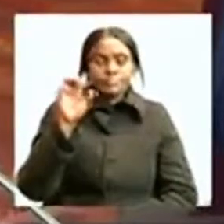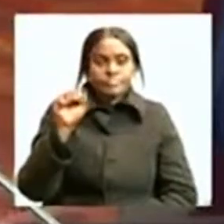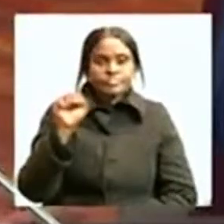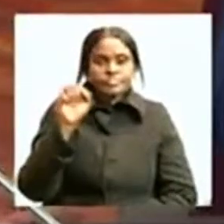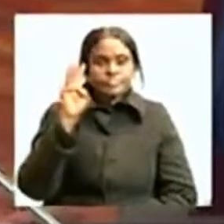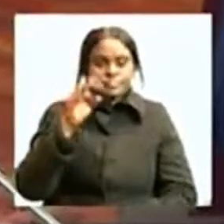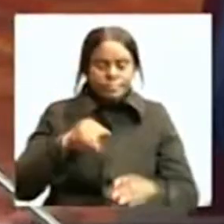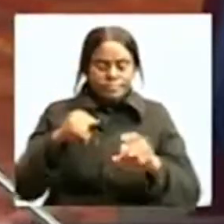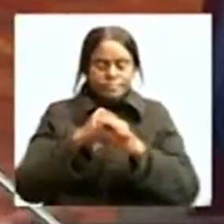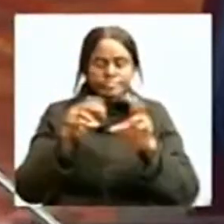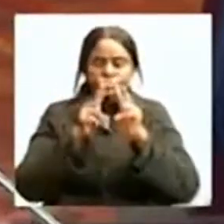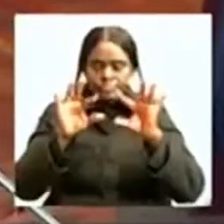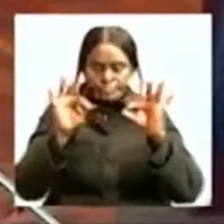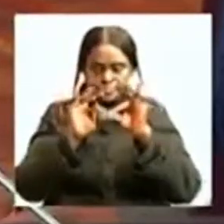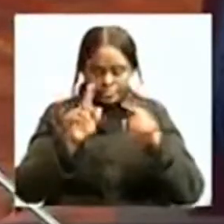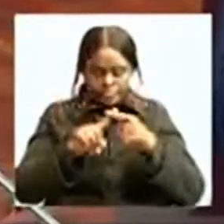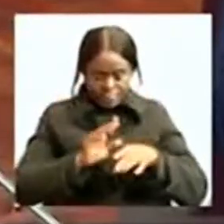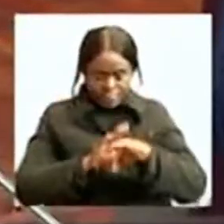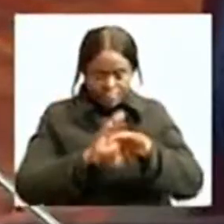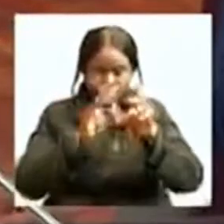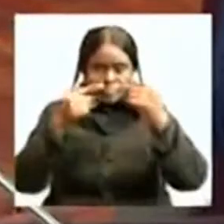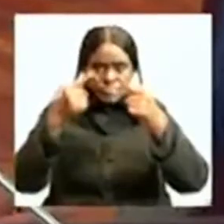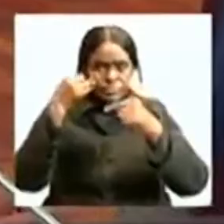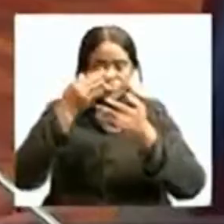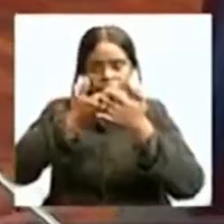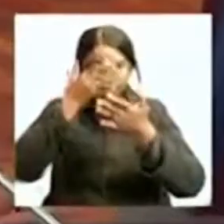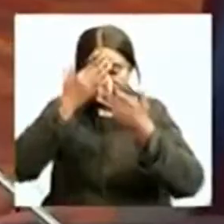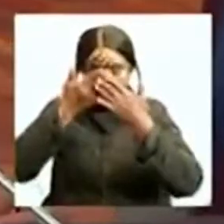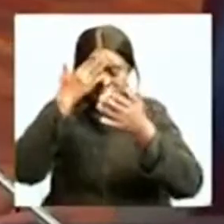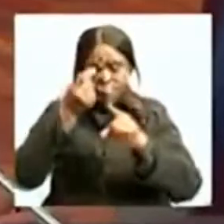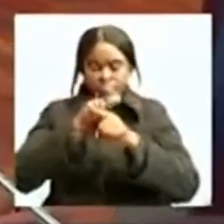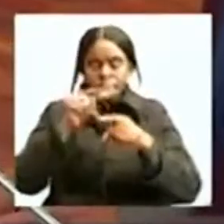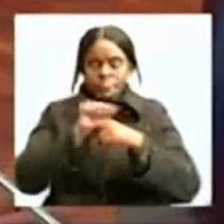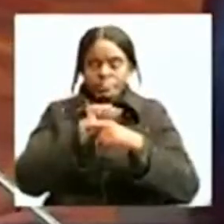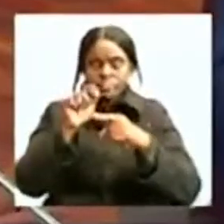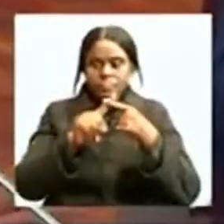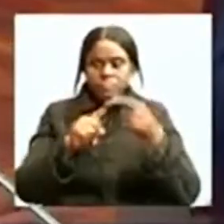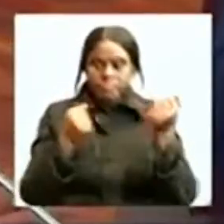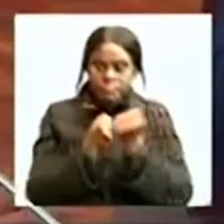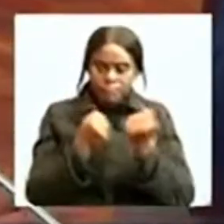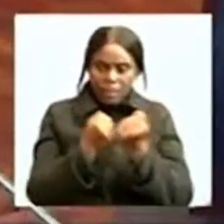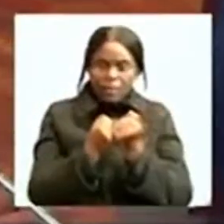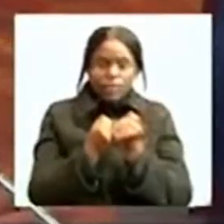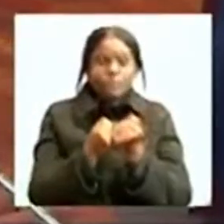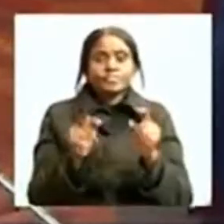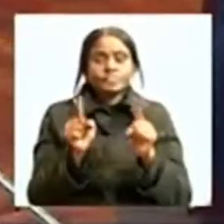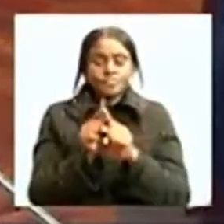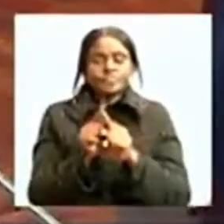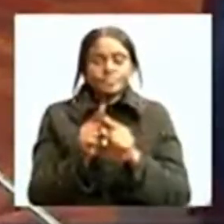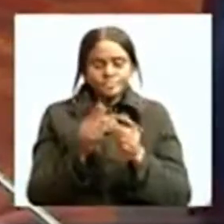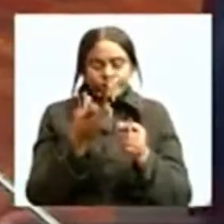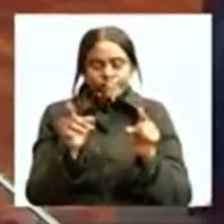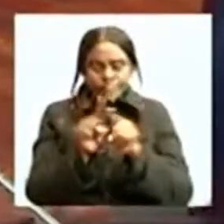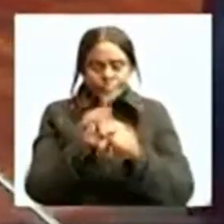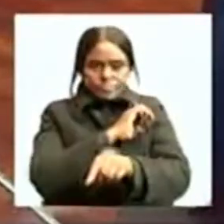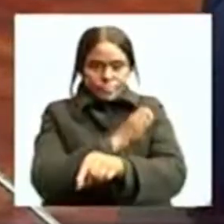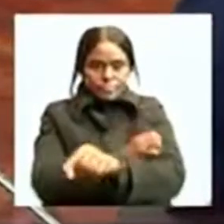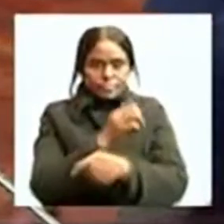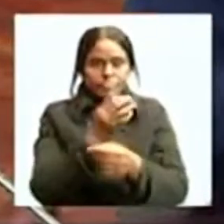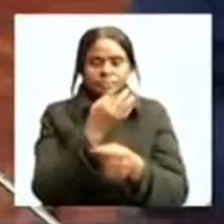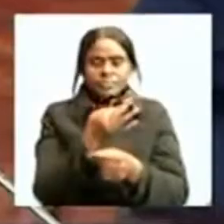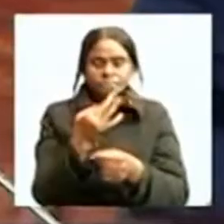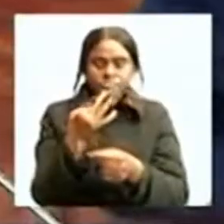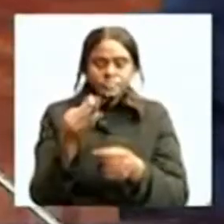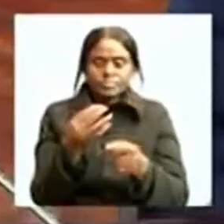include variables to track the progress of learners from training to support under empowerment